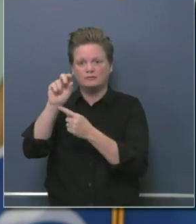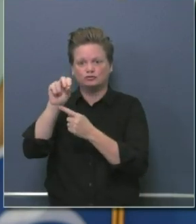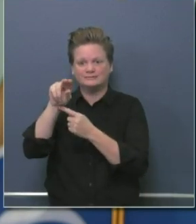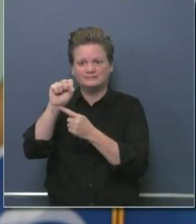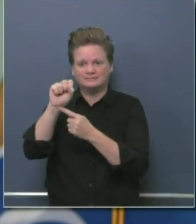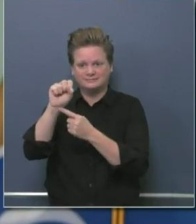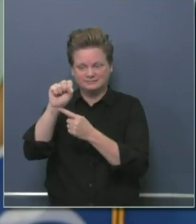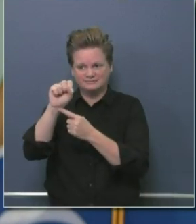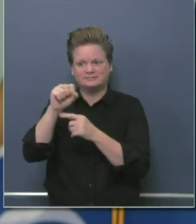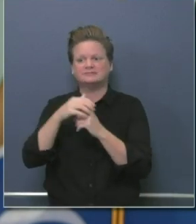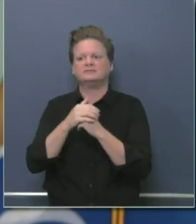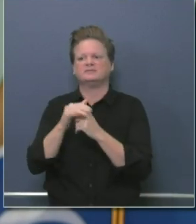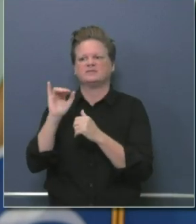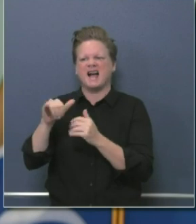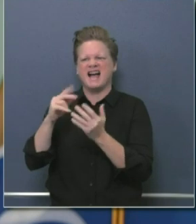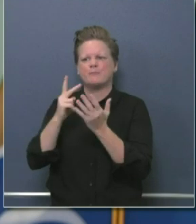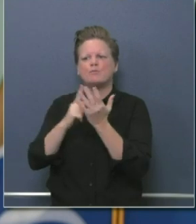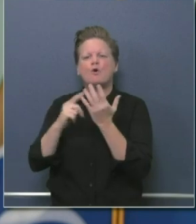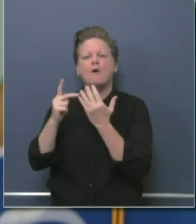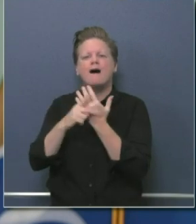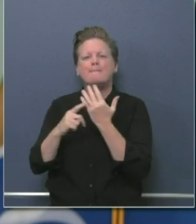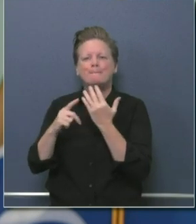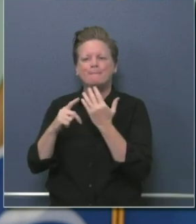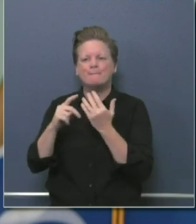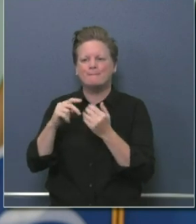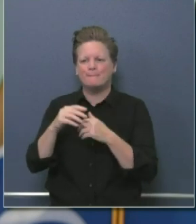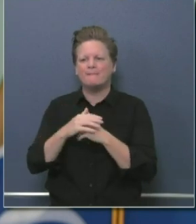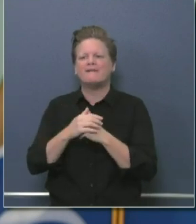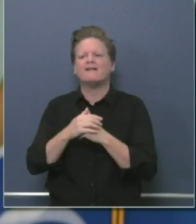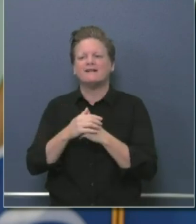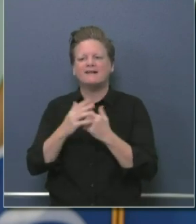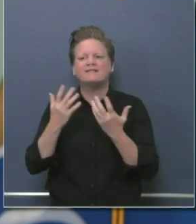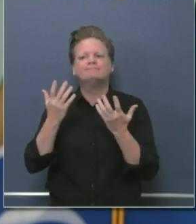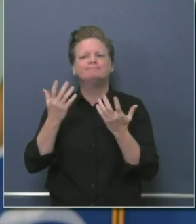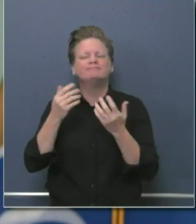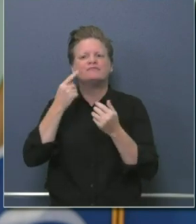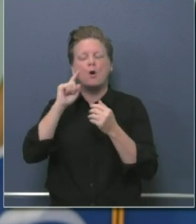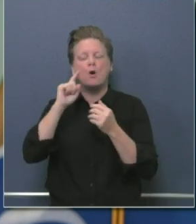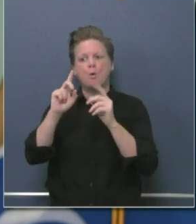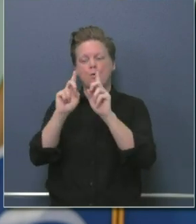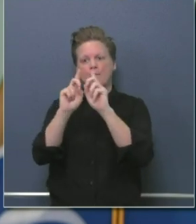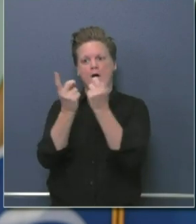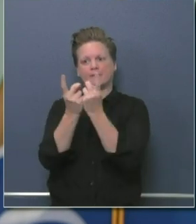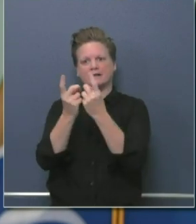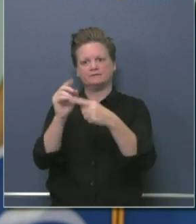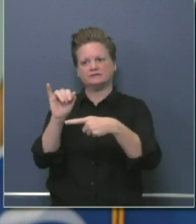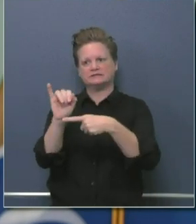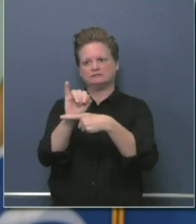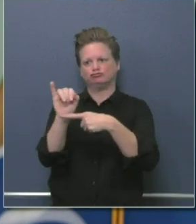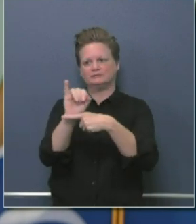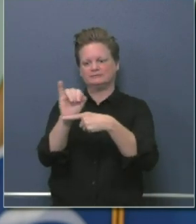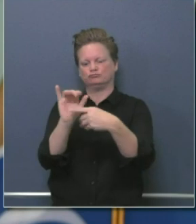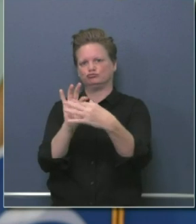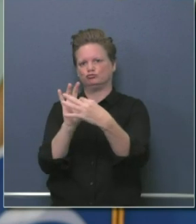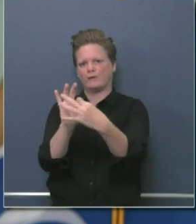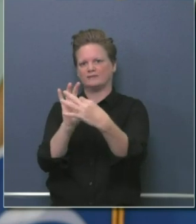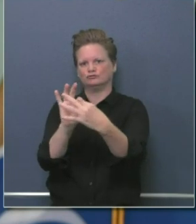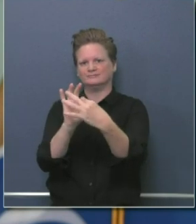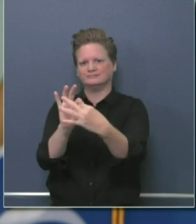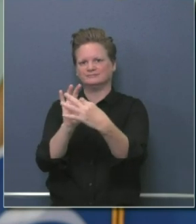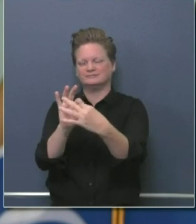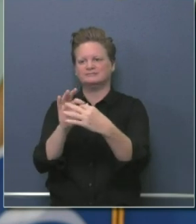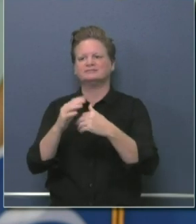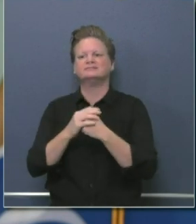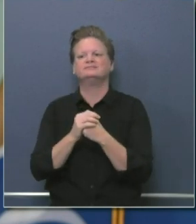program. It's part of her larger, and you're probably wondering what Department of Industrial Relations is, but among many other responsibilities